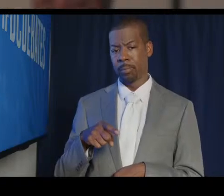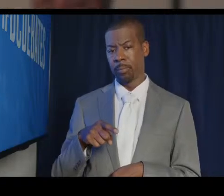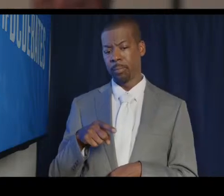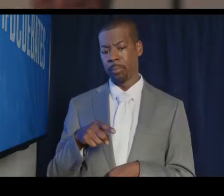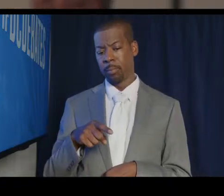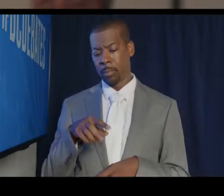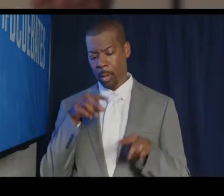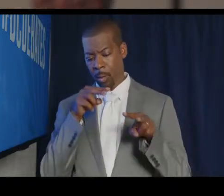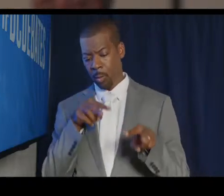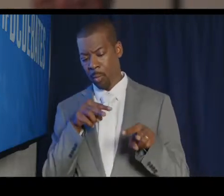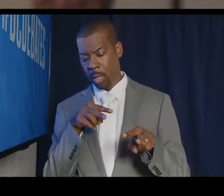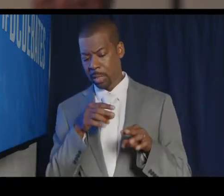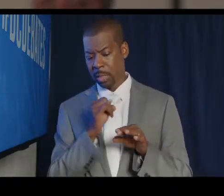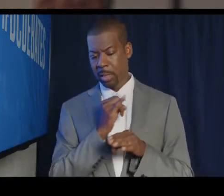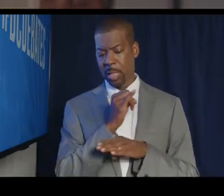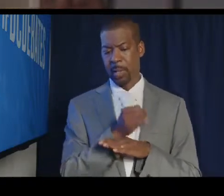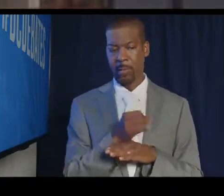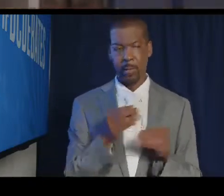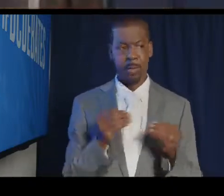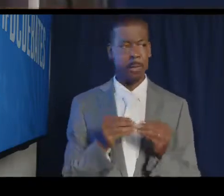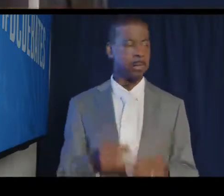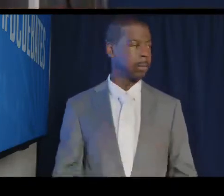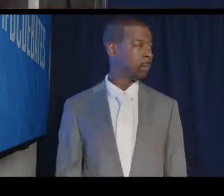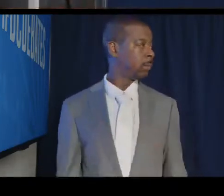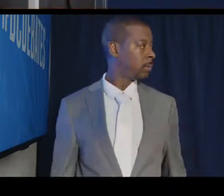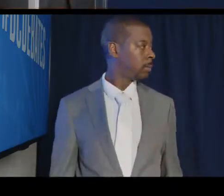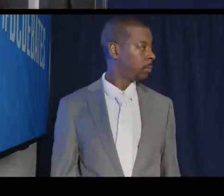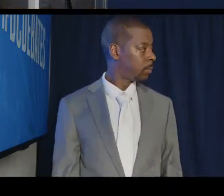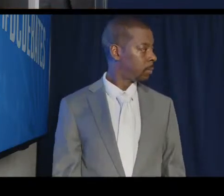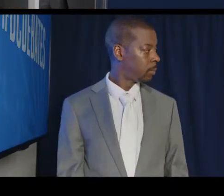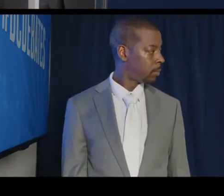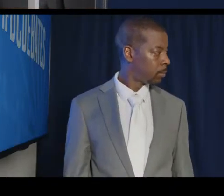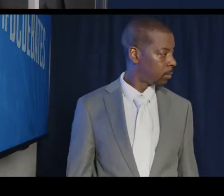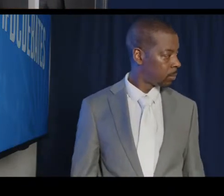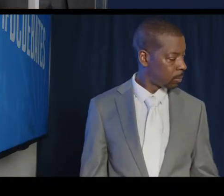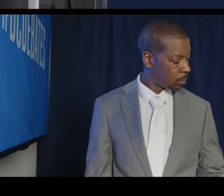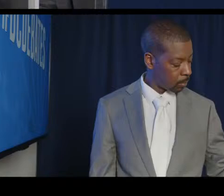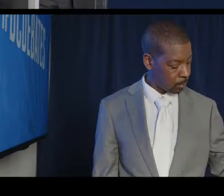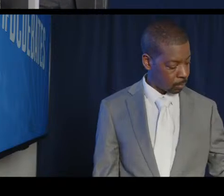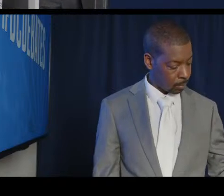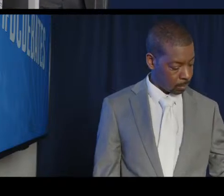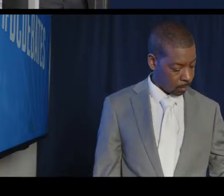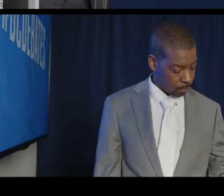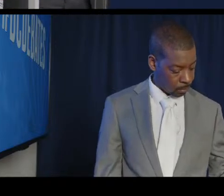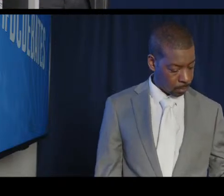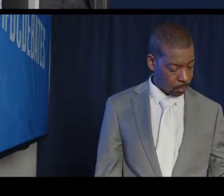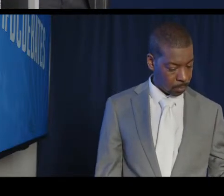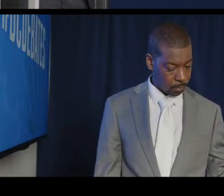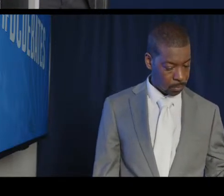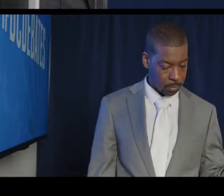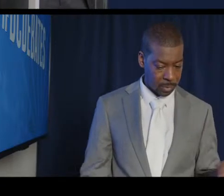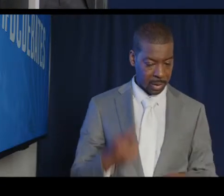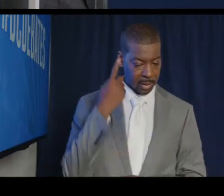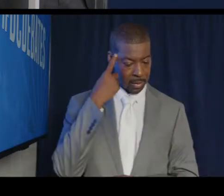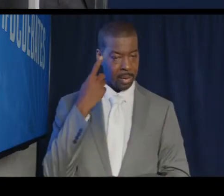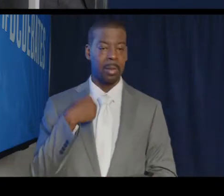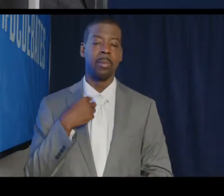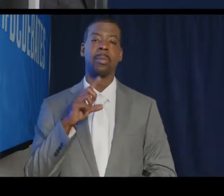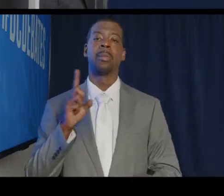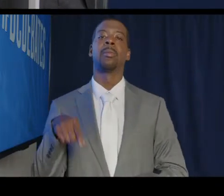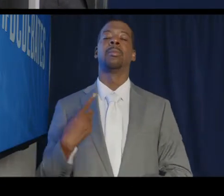when legislating? I'll start with you, Councilmember Henderson. Well, I think I'm the only one up here who had